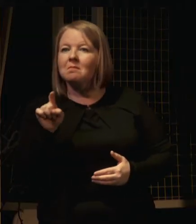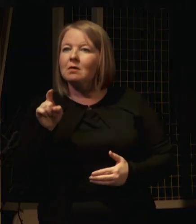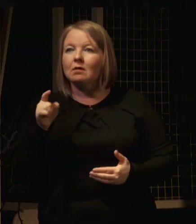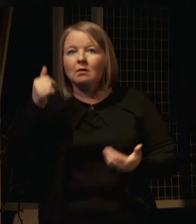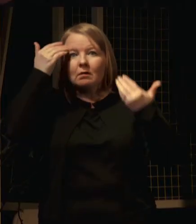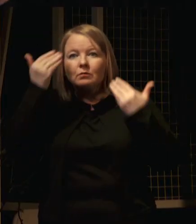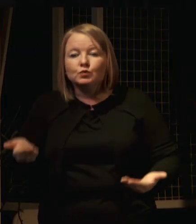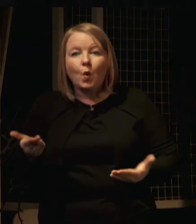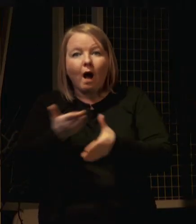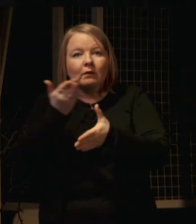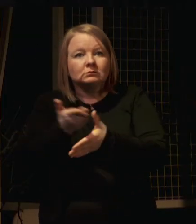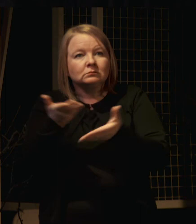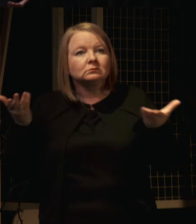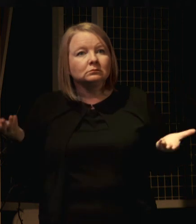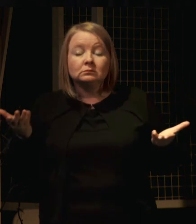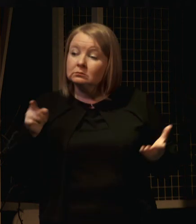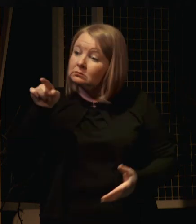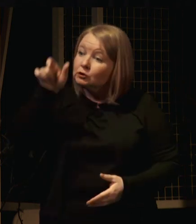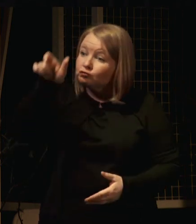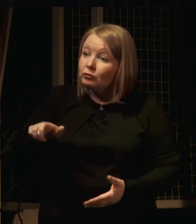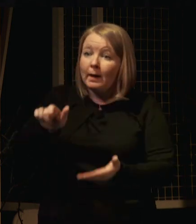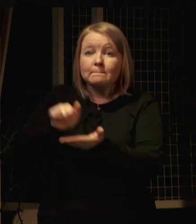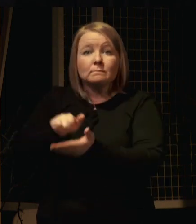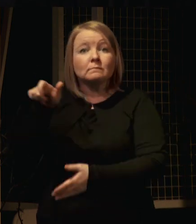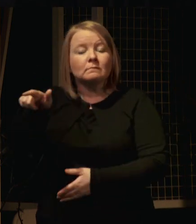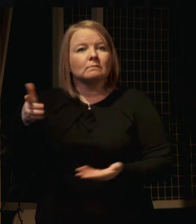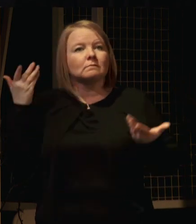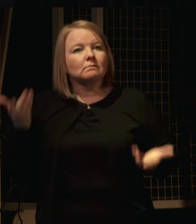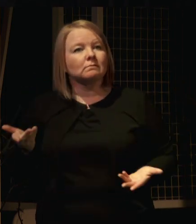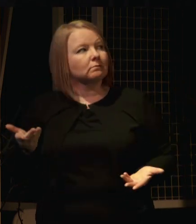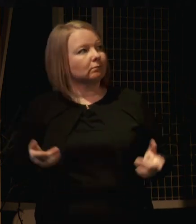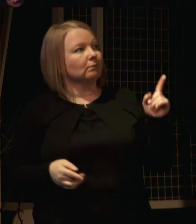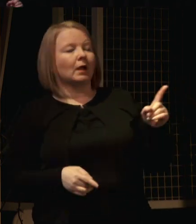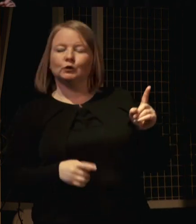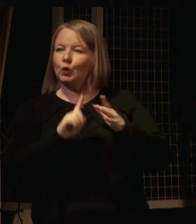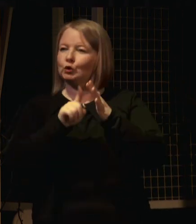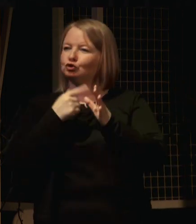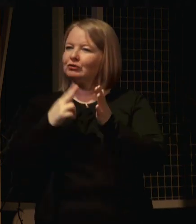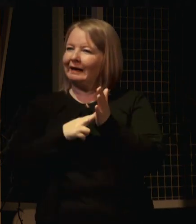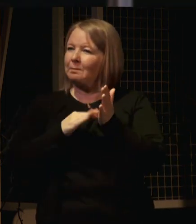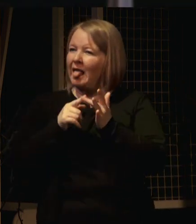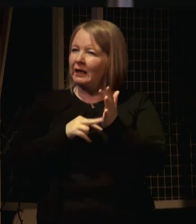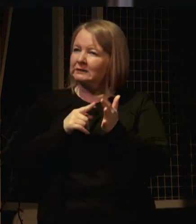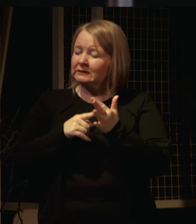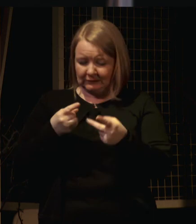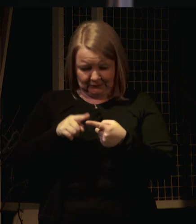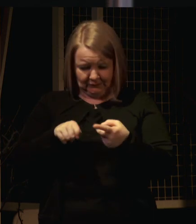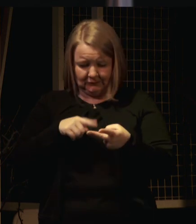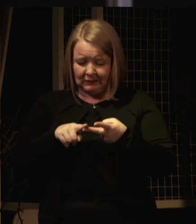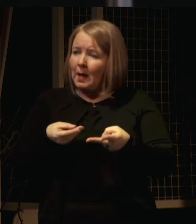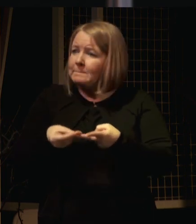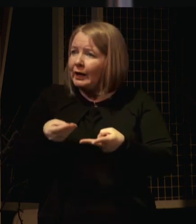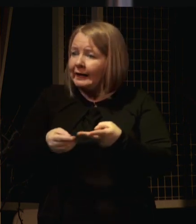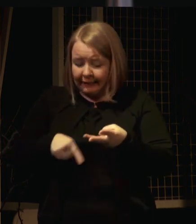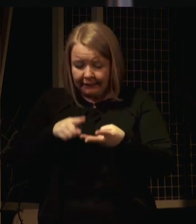going to know answer to this question now, whether he was or he wasn't Jack the Ripper. So who did kill Miss Jean Milne? And where is that 2 billion in loot? Because I want to know.